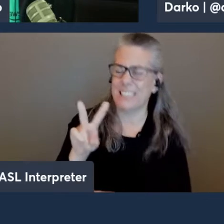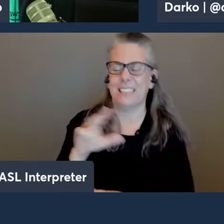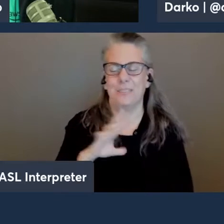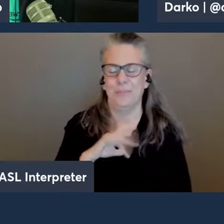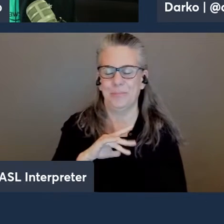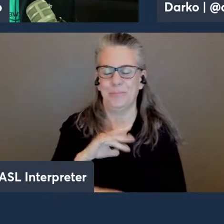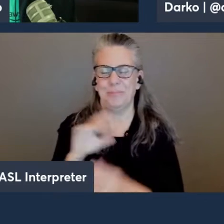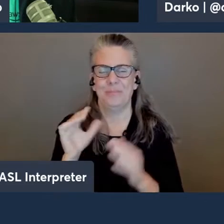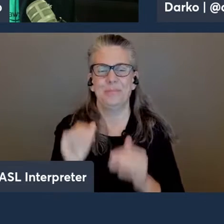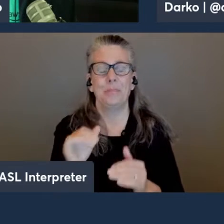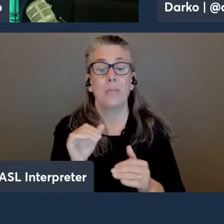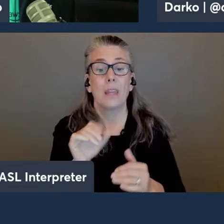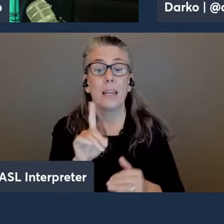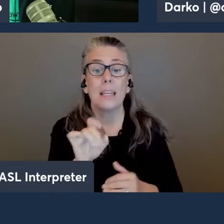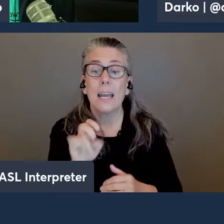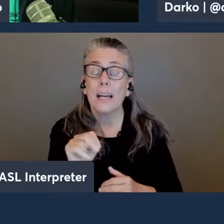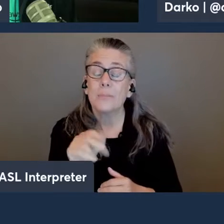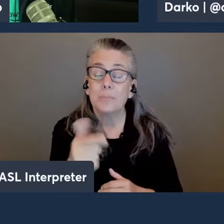Dan, tell us what you do.